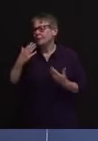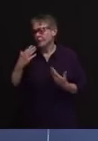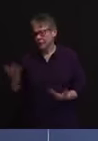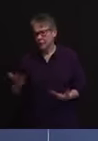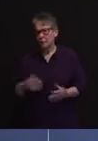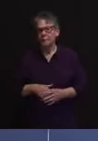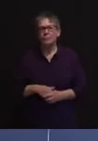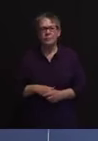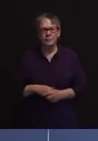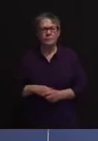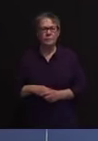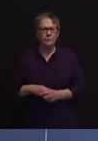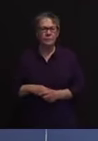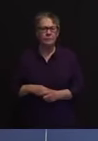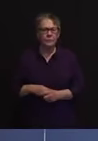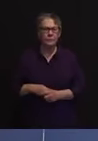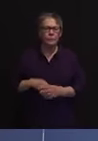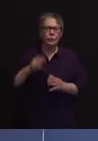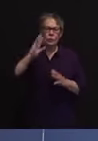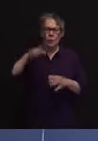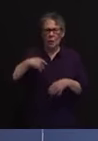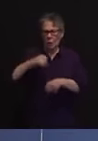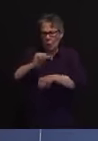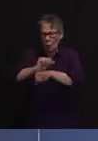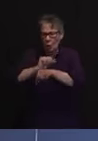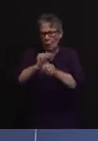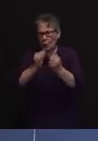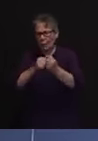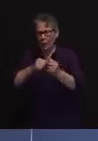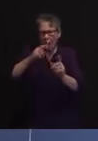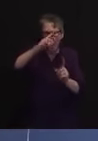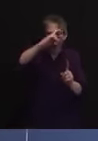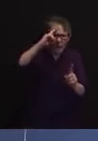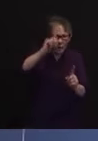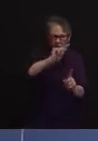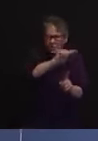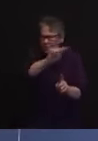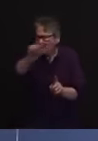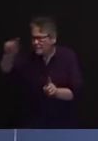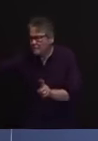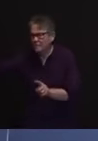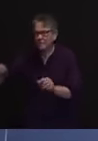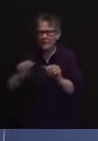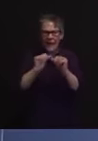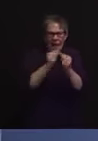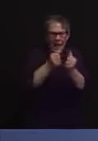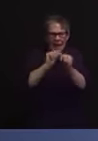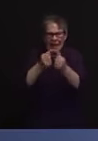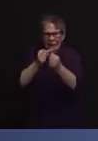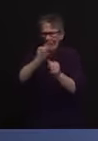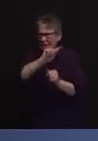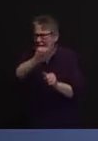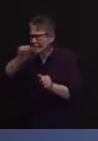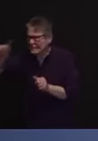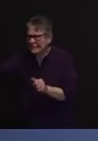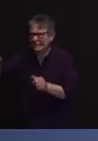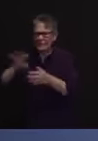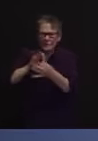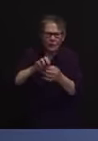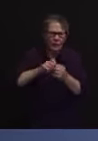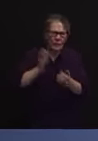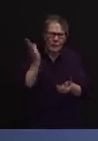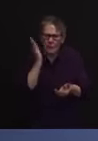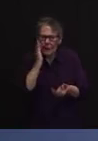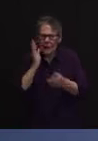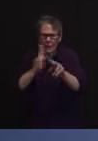with COVID-19, particularly those who need critical care. As the governor shared, according to the data reported from